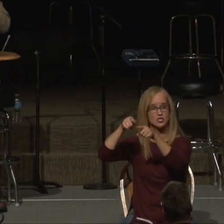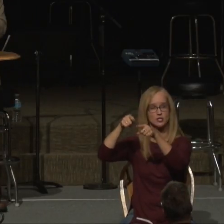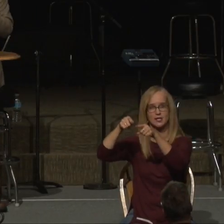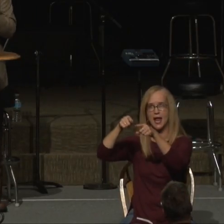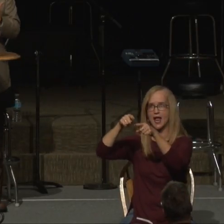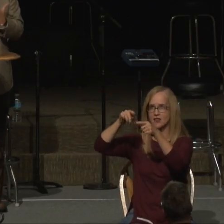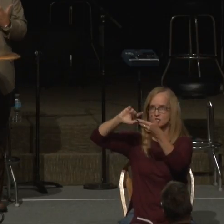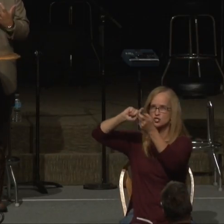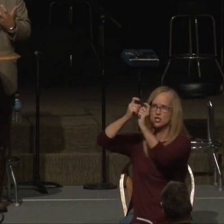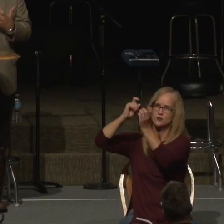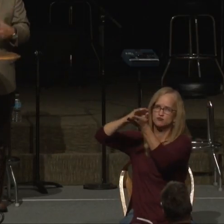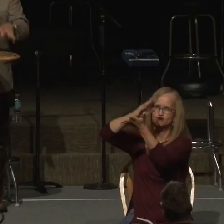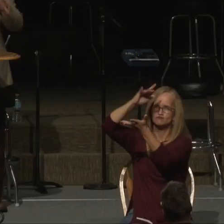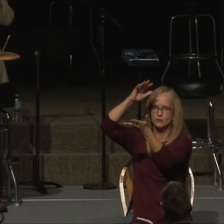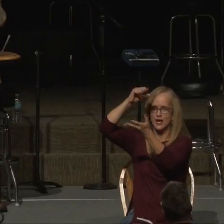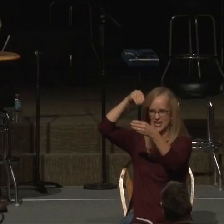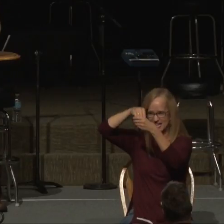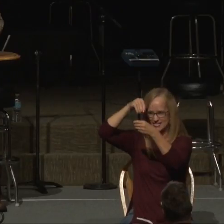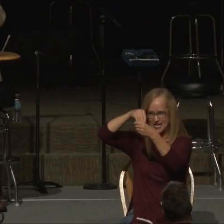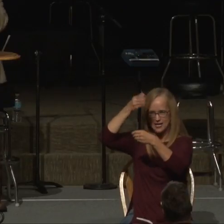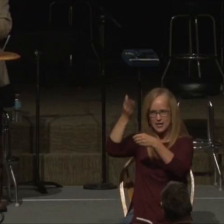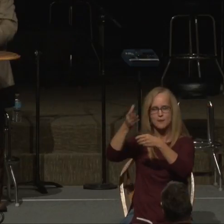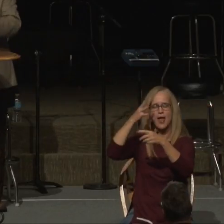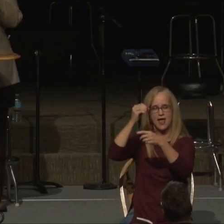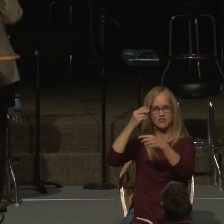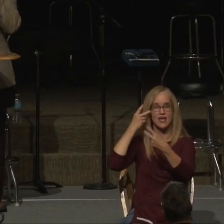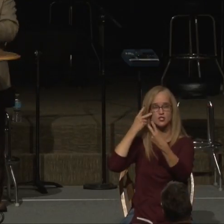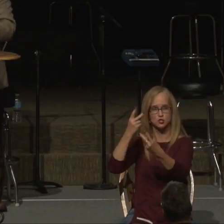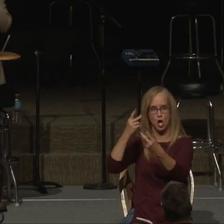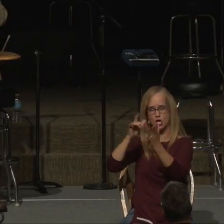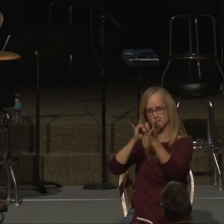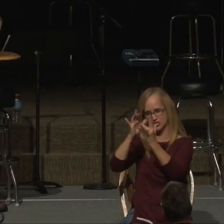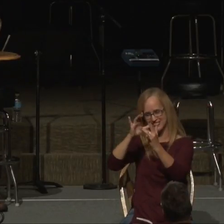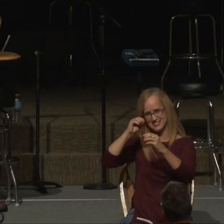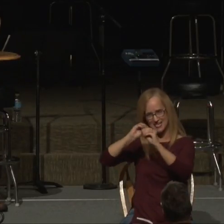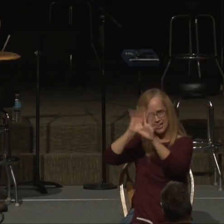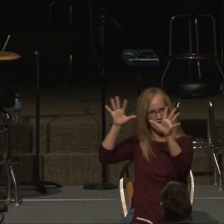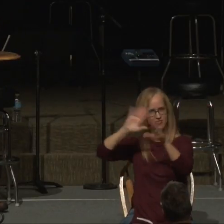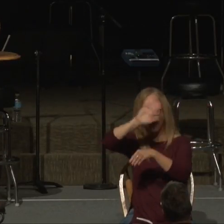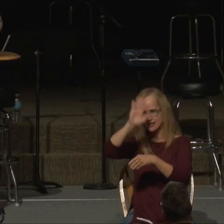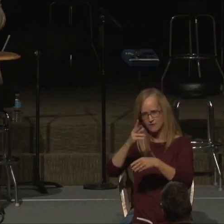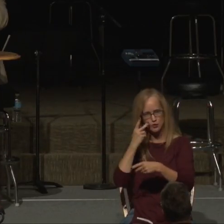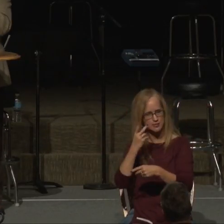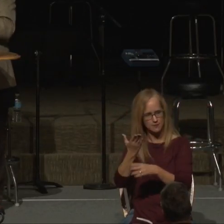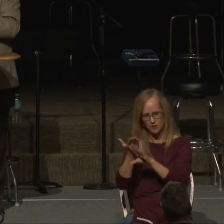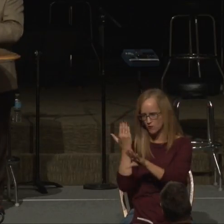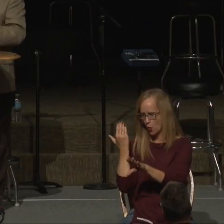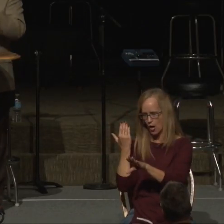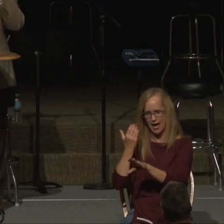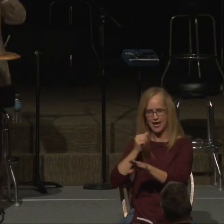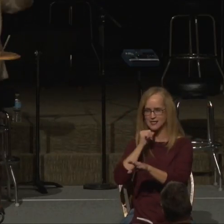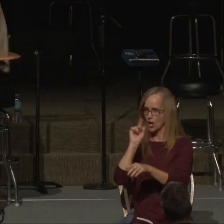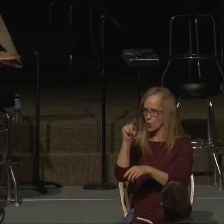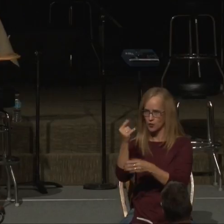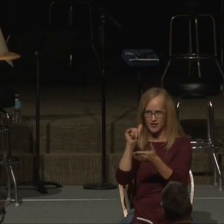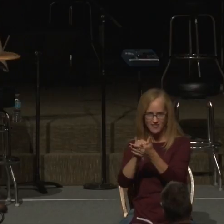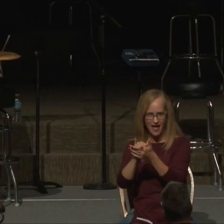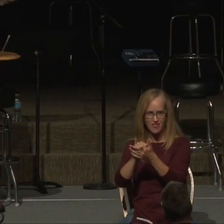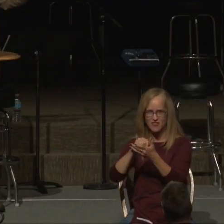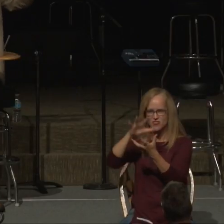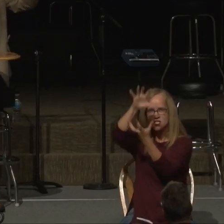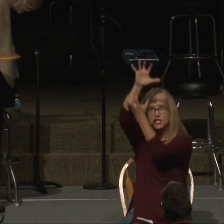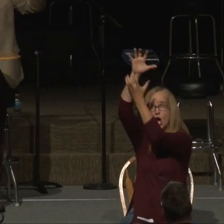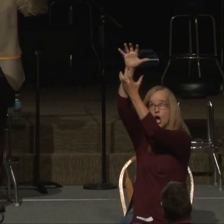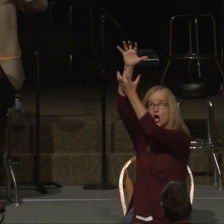the internal glory that was existing in him, and they began to see Jesus in a light they'd never seen him before. And not only that, then this